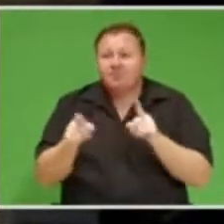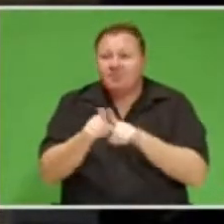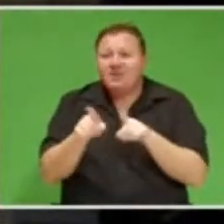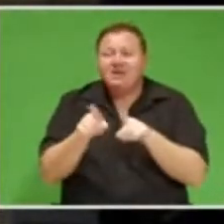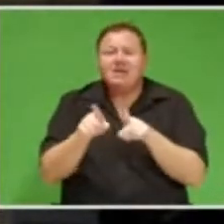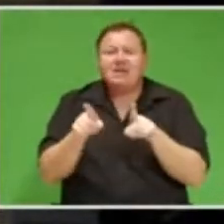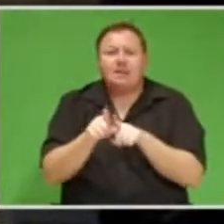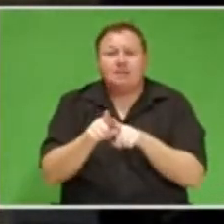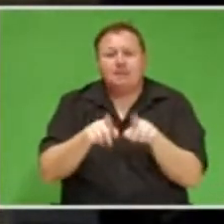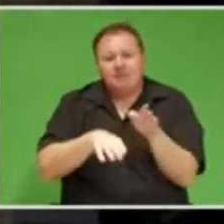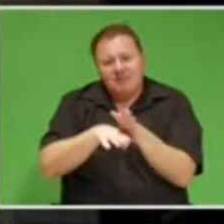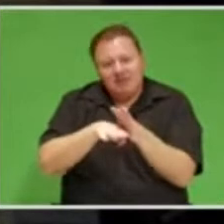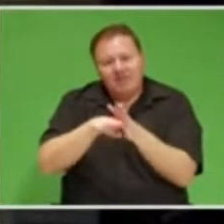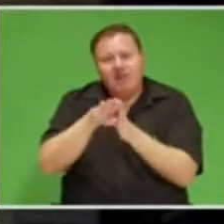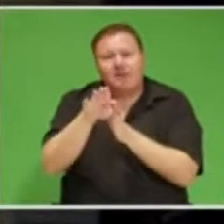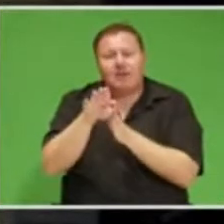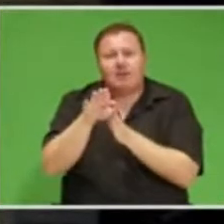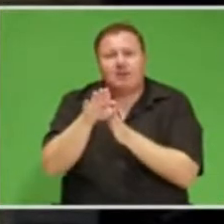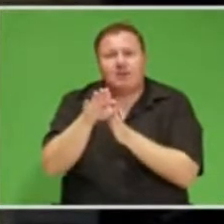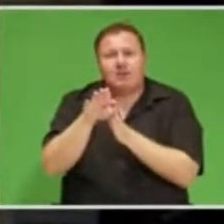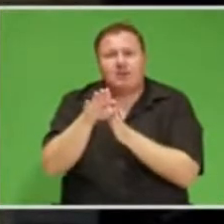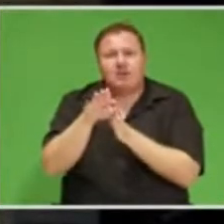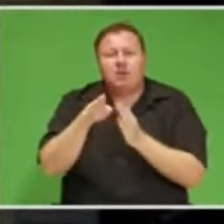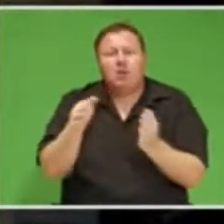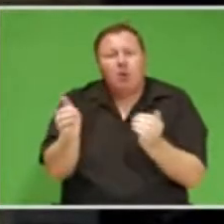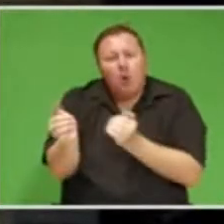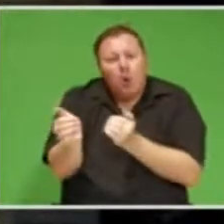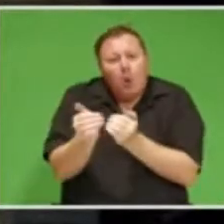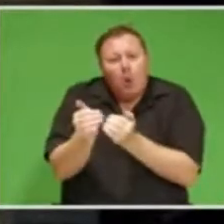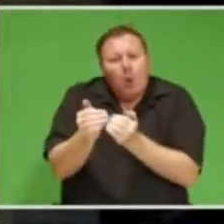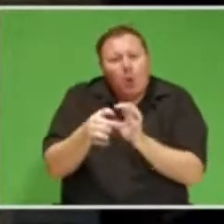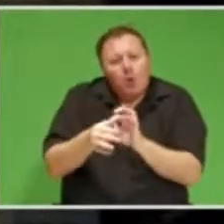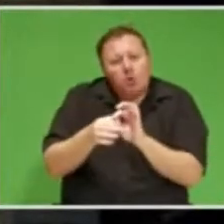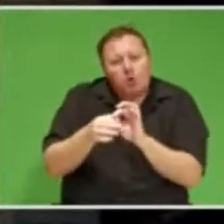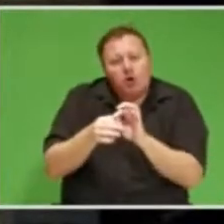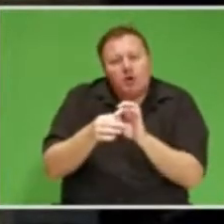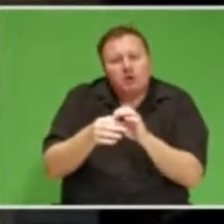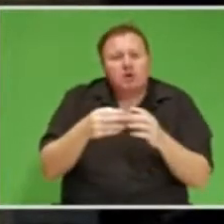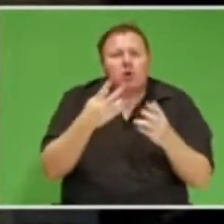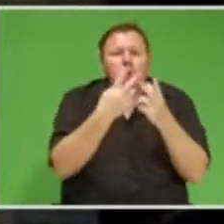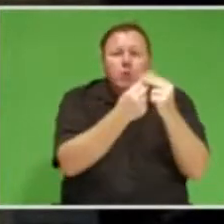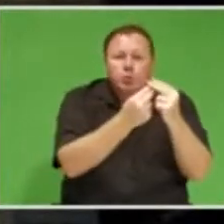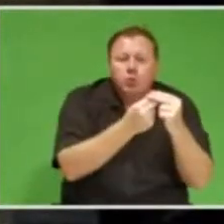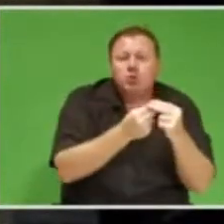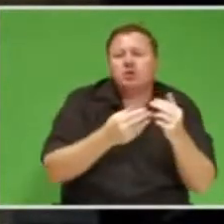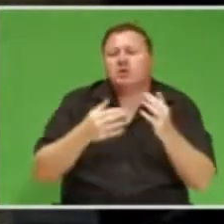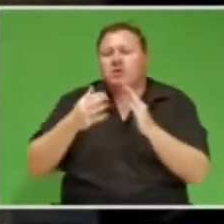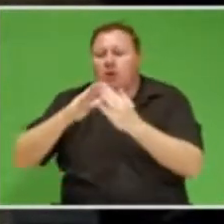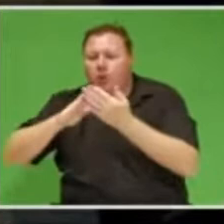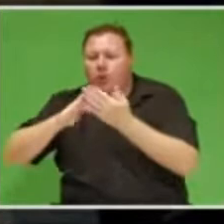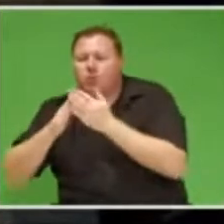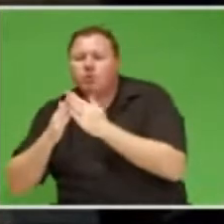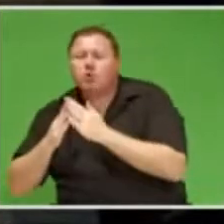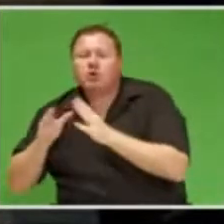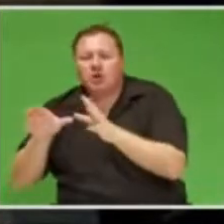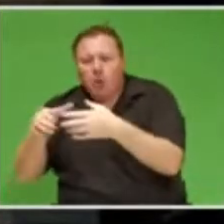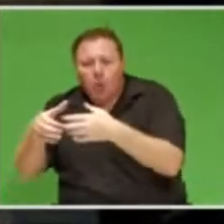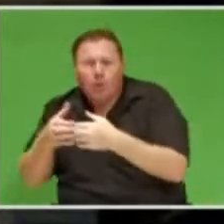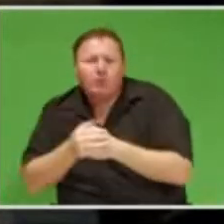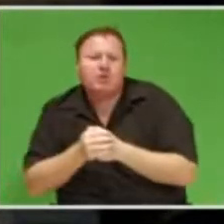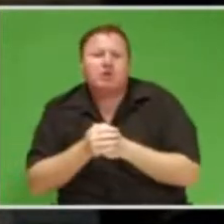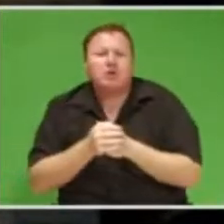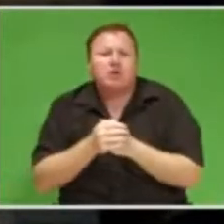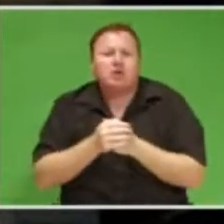have developed a close working relationship with both labor and community-based organizations in supporting